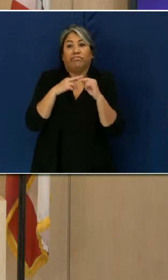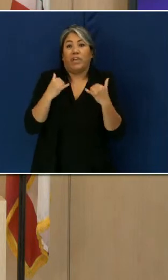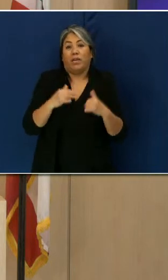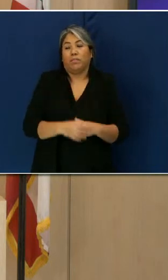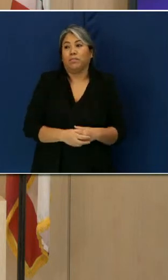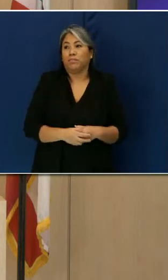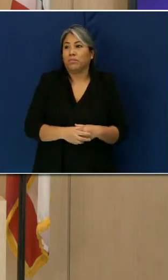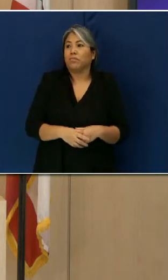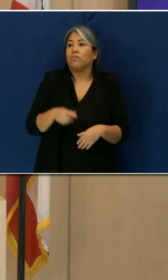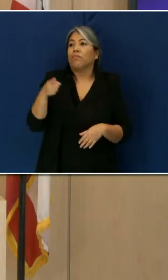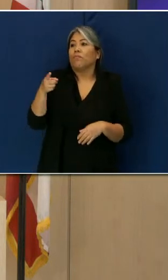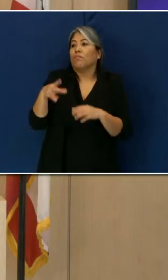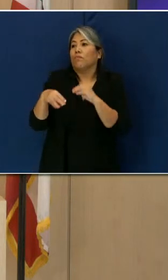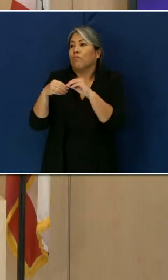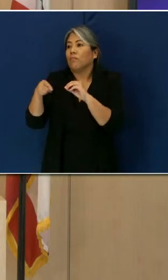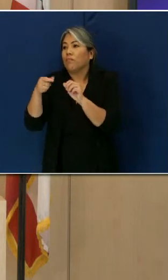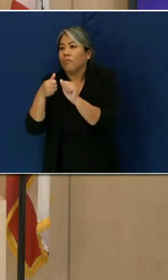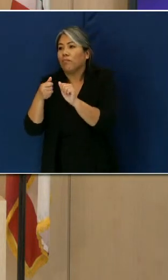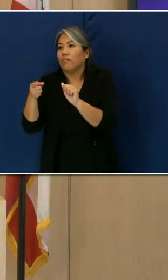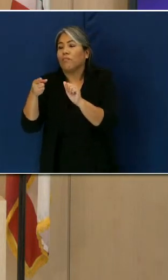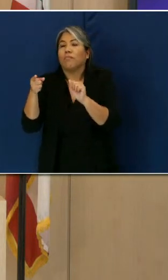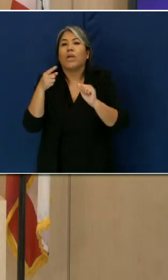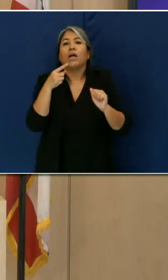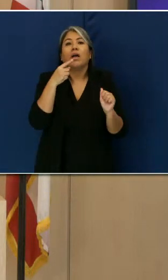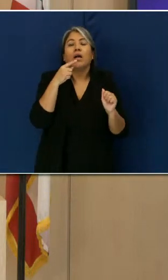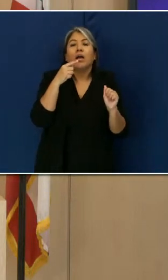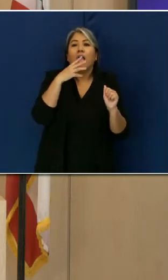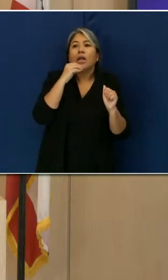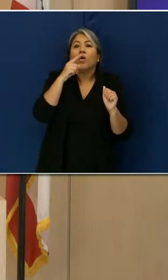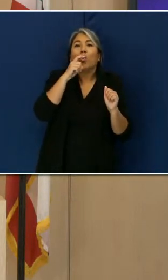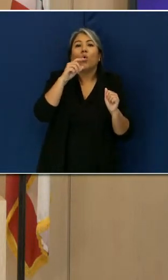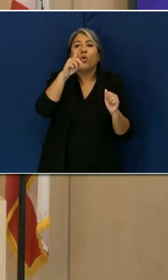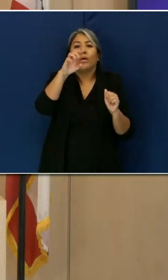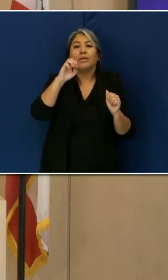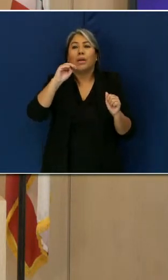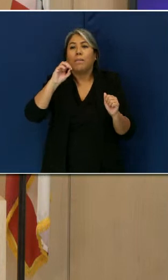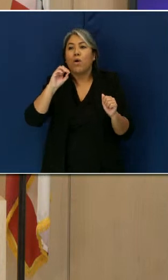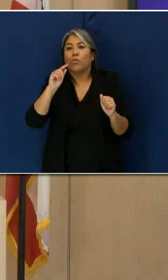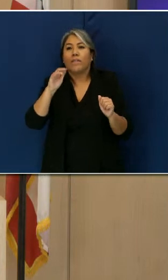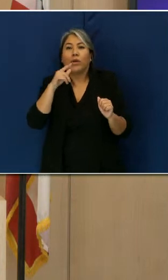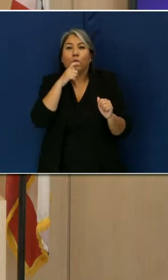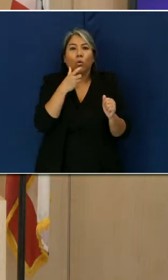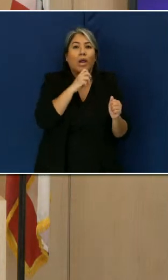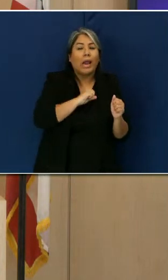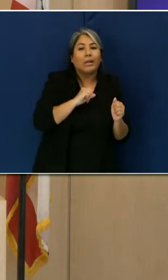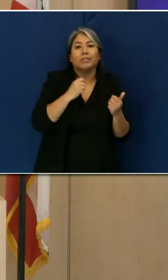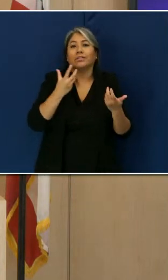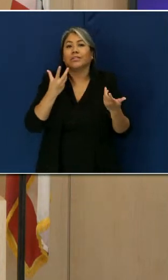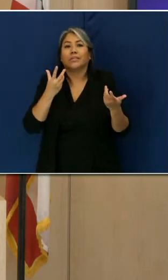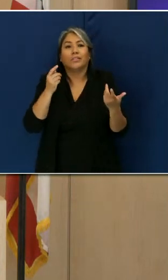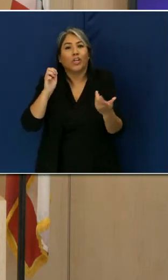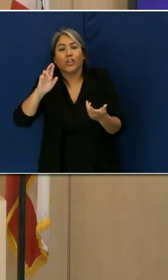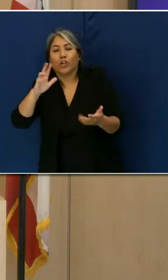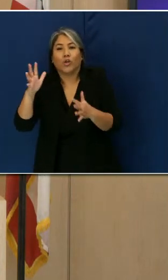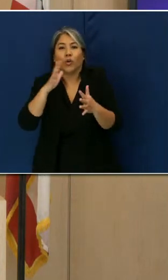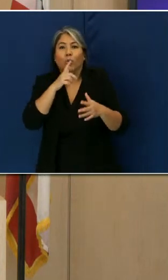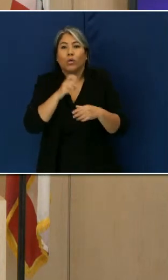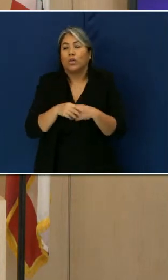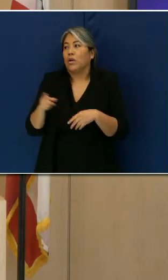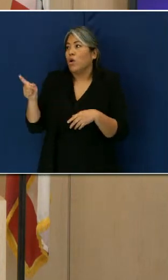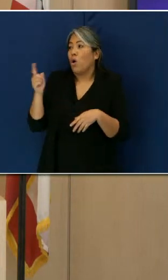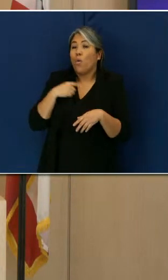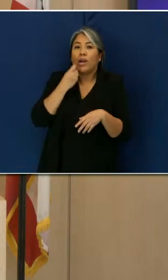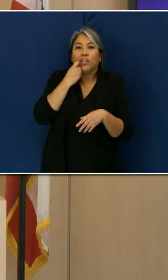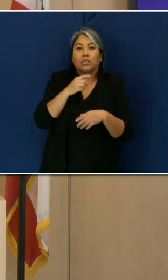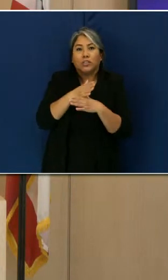Thank you. And then the demographic, if we have an idea of those that are filling the hospital and ICU beds. Well, I actually